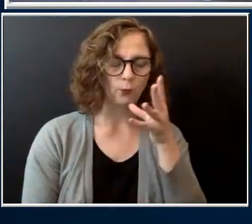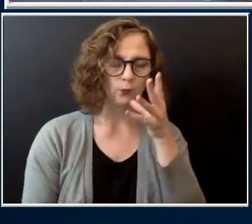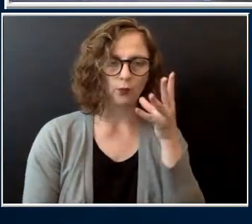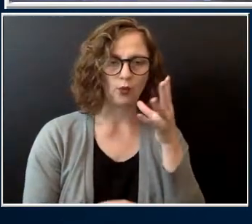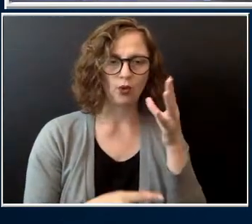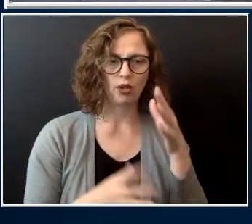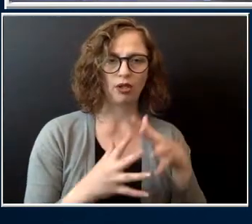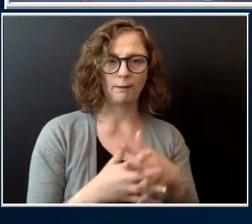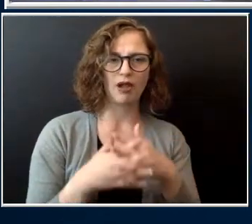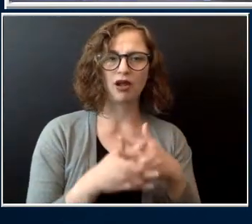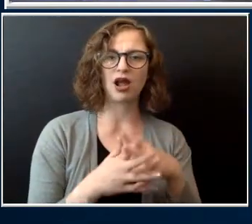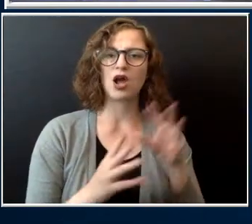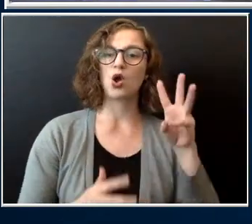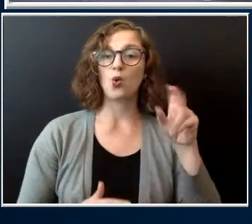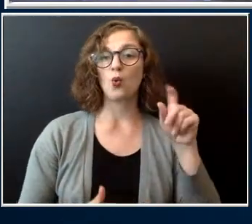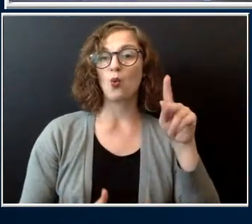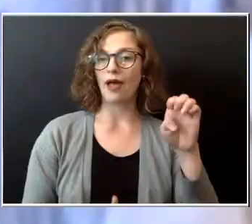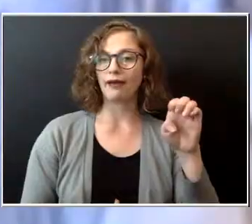final thought.